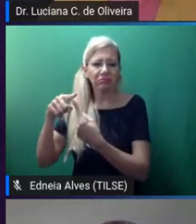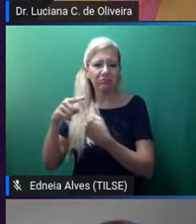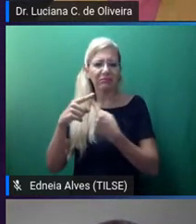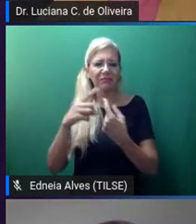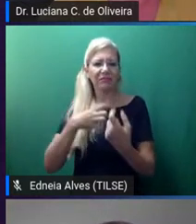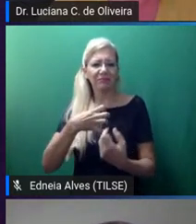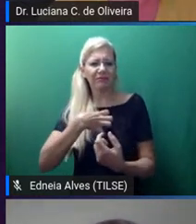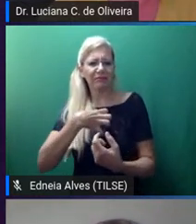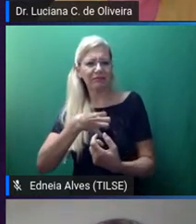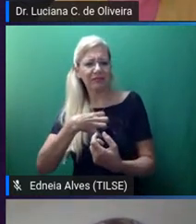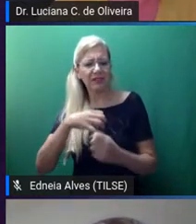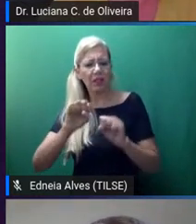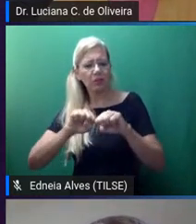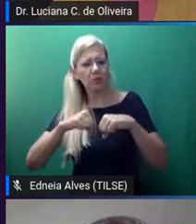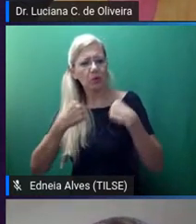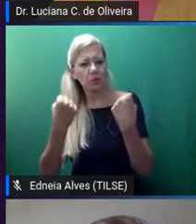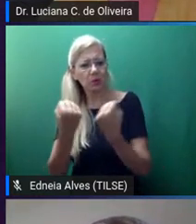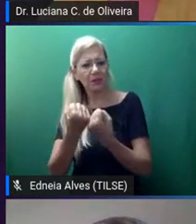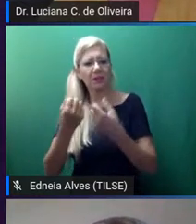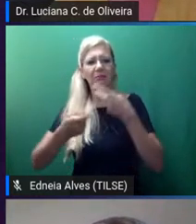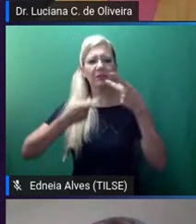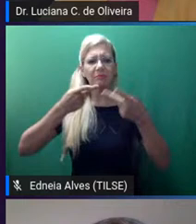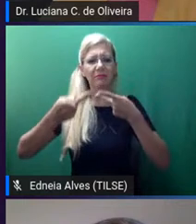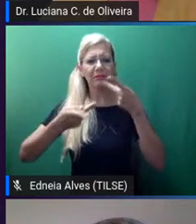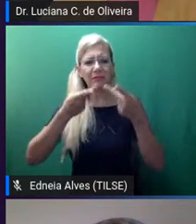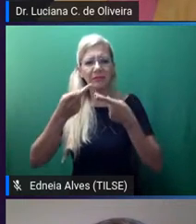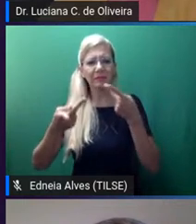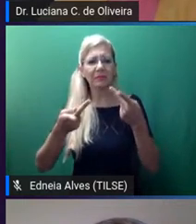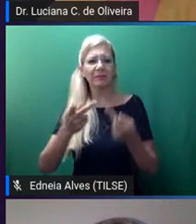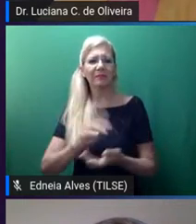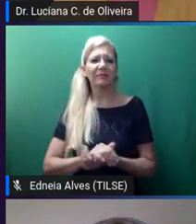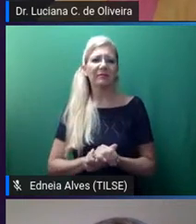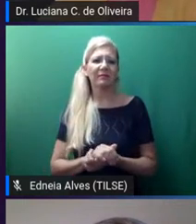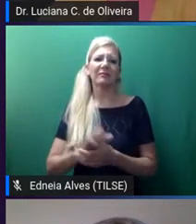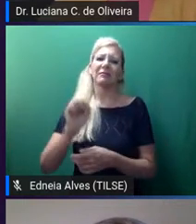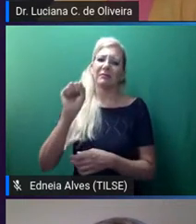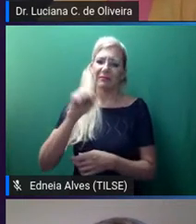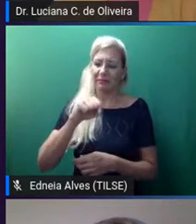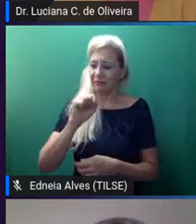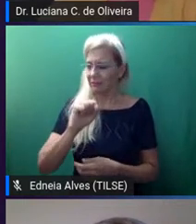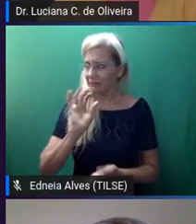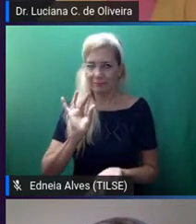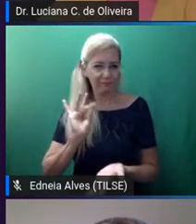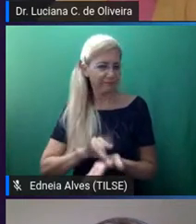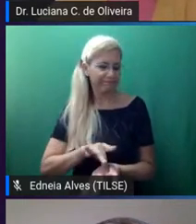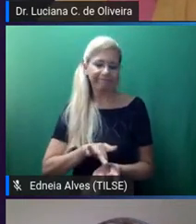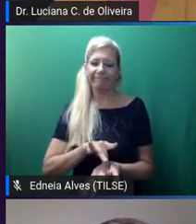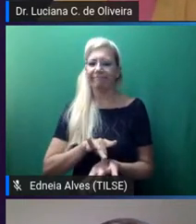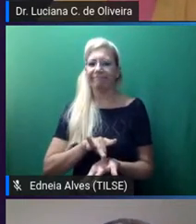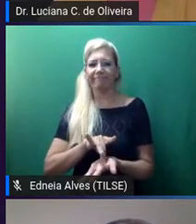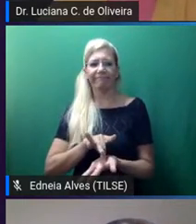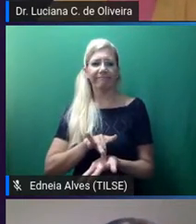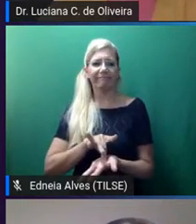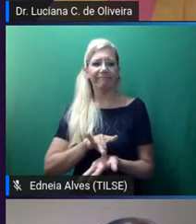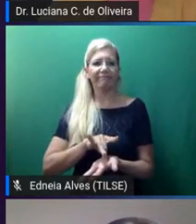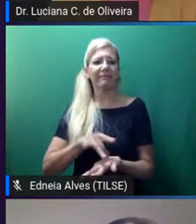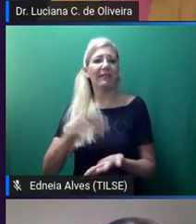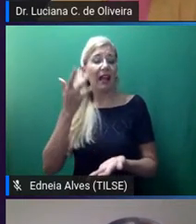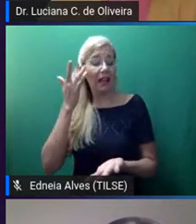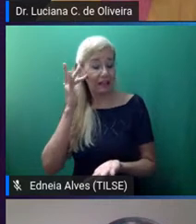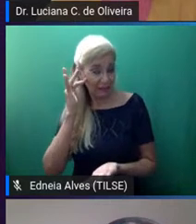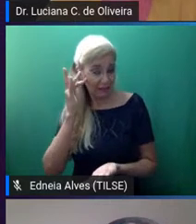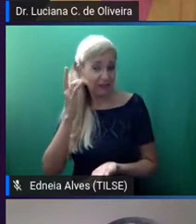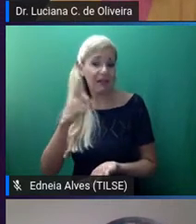but socially speaking, like more broadly speaking? Yeah, no, absolutely, absolutely. So I think this notion